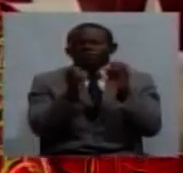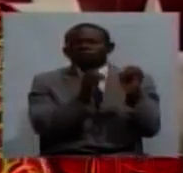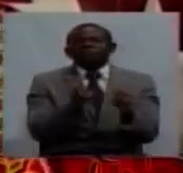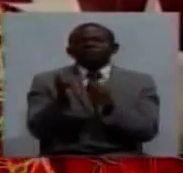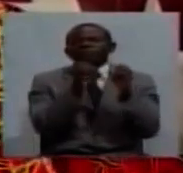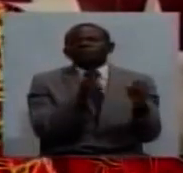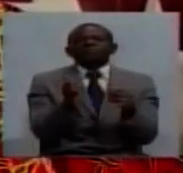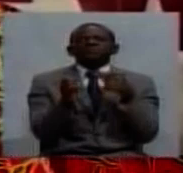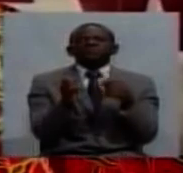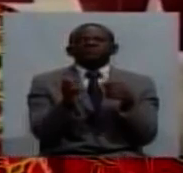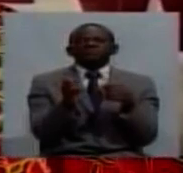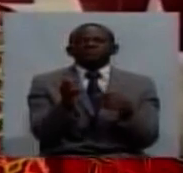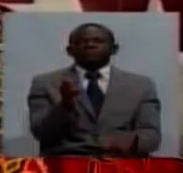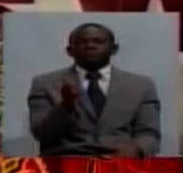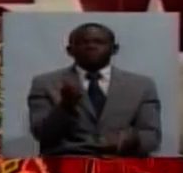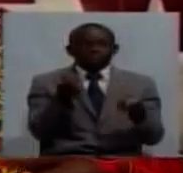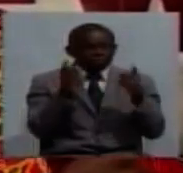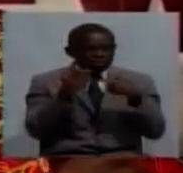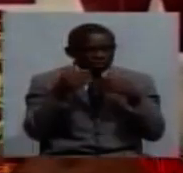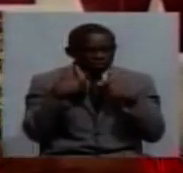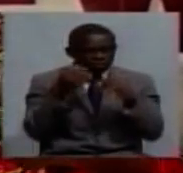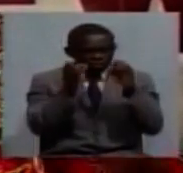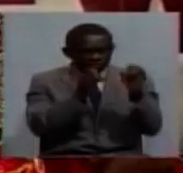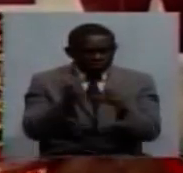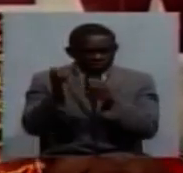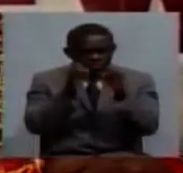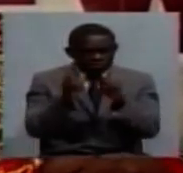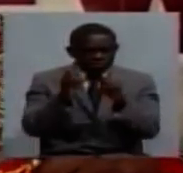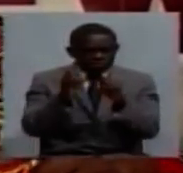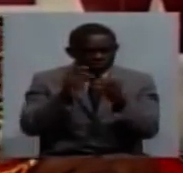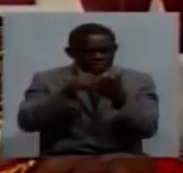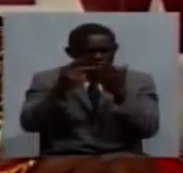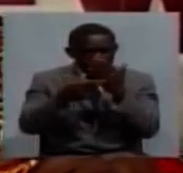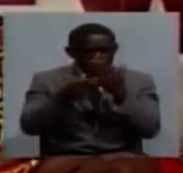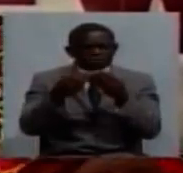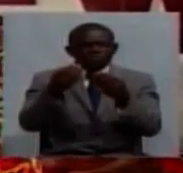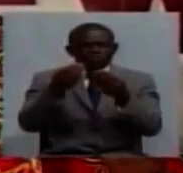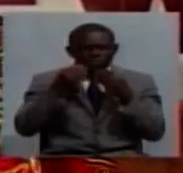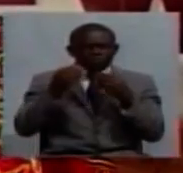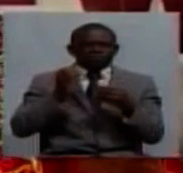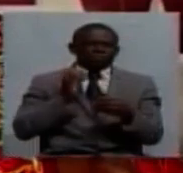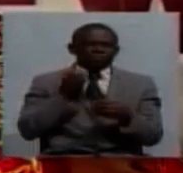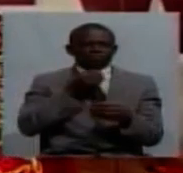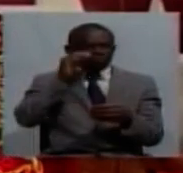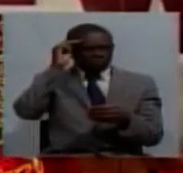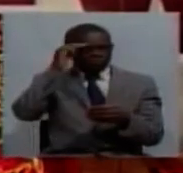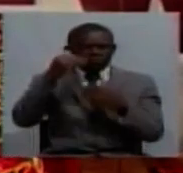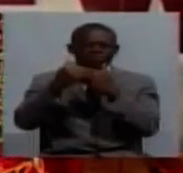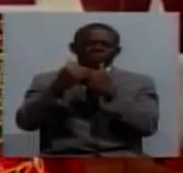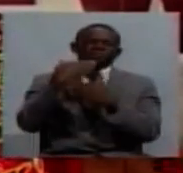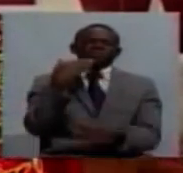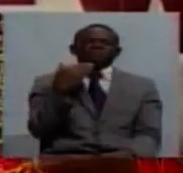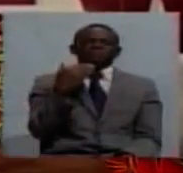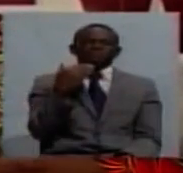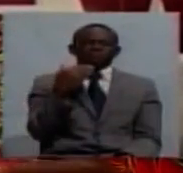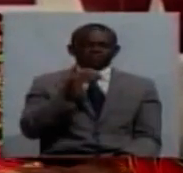send it to our ministry. And within that, you have your milestones and the targets that you want to